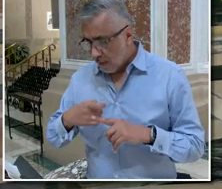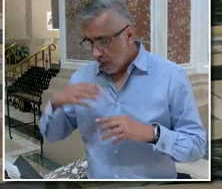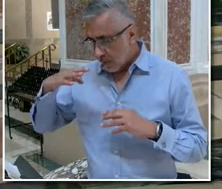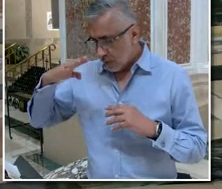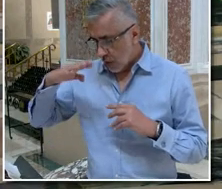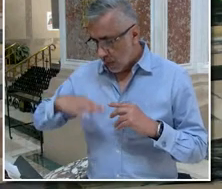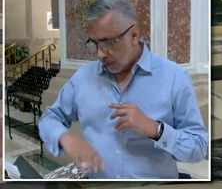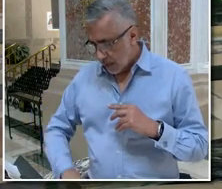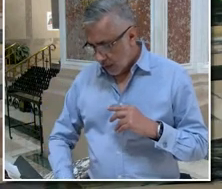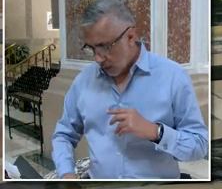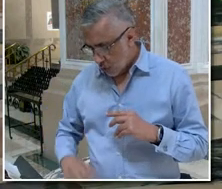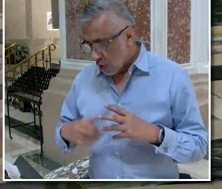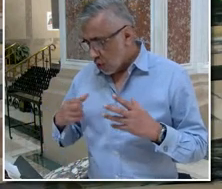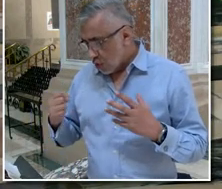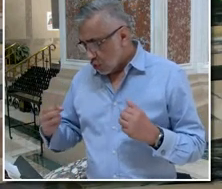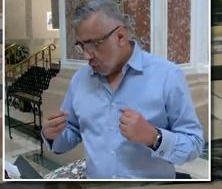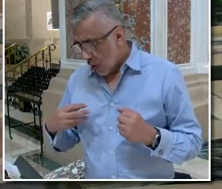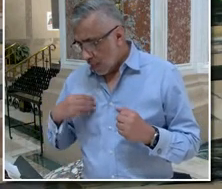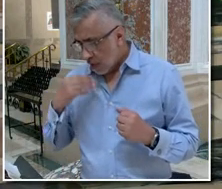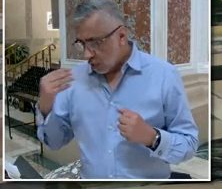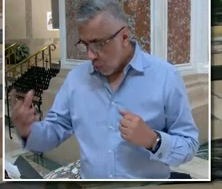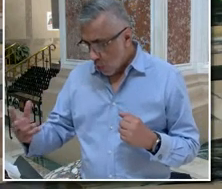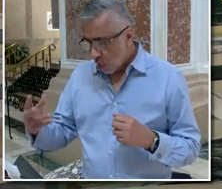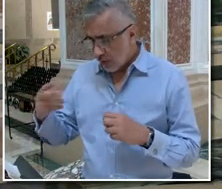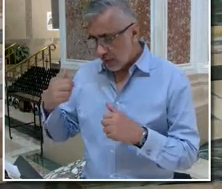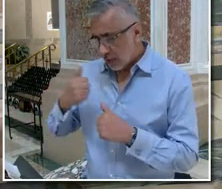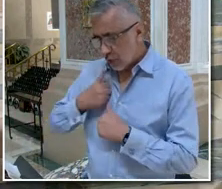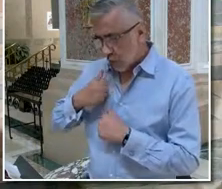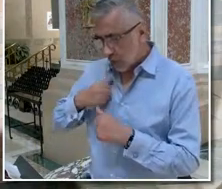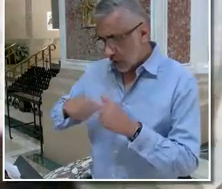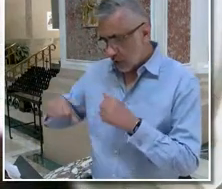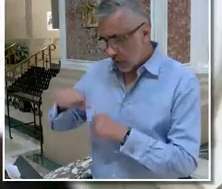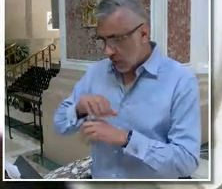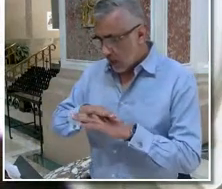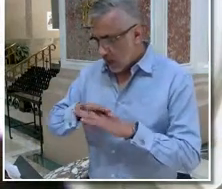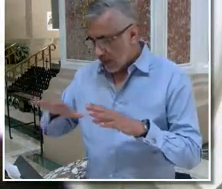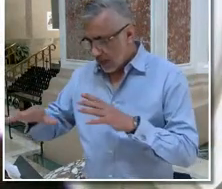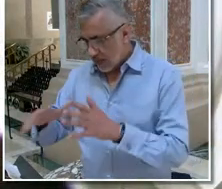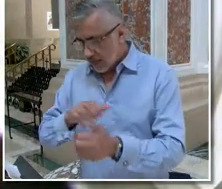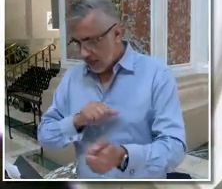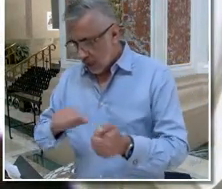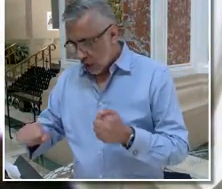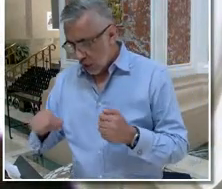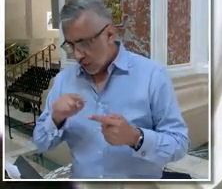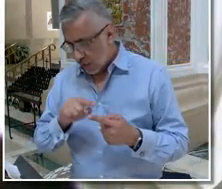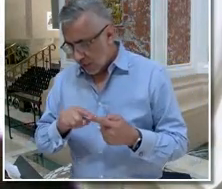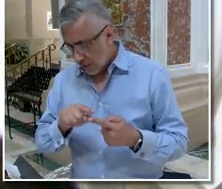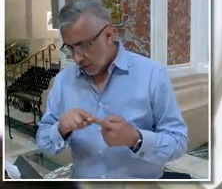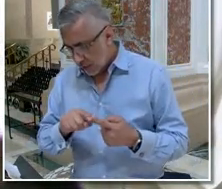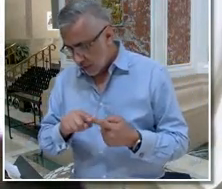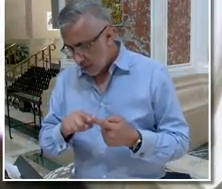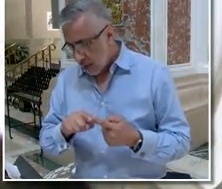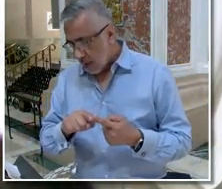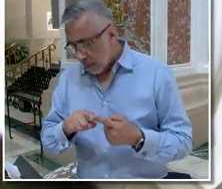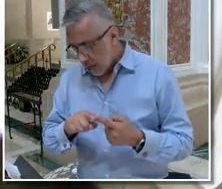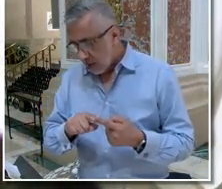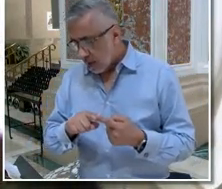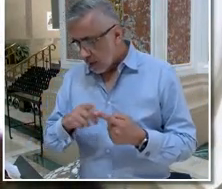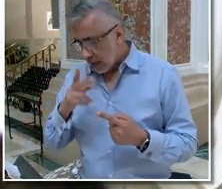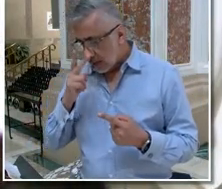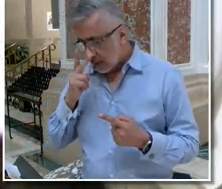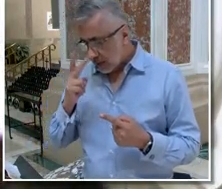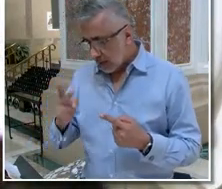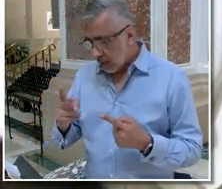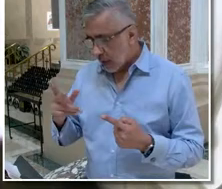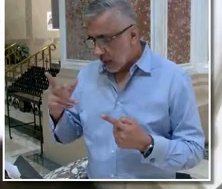down. So they said to one another, "Let's not tear it, but cast lots for it to see whose it